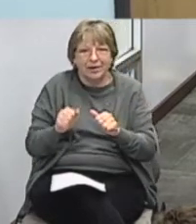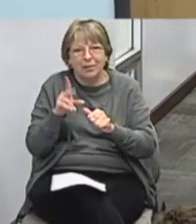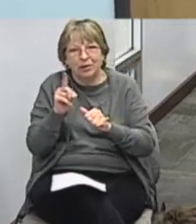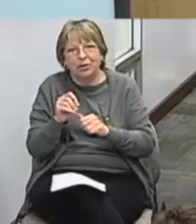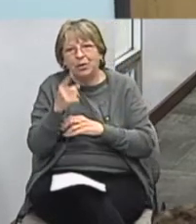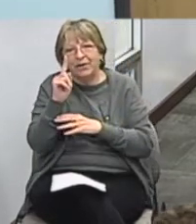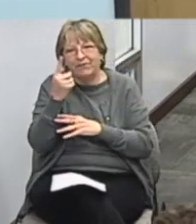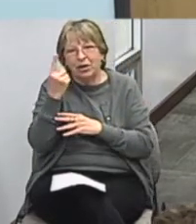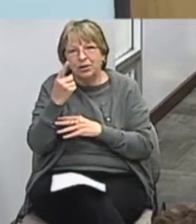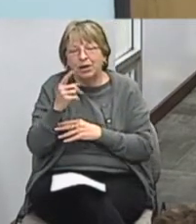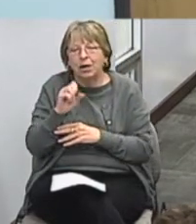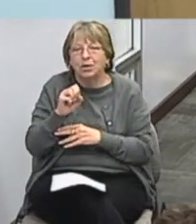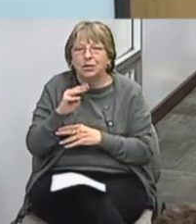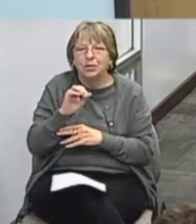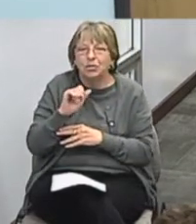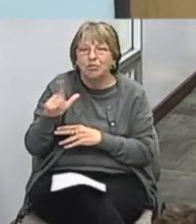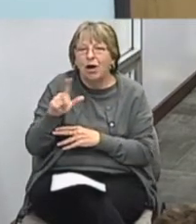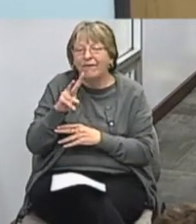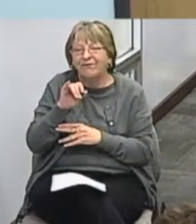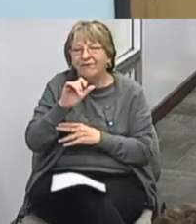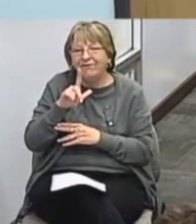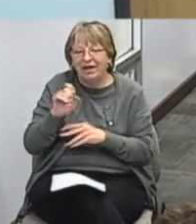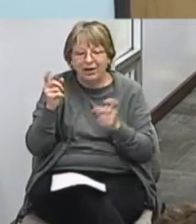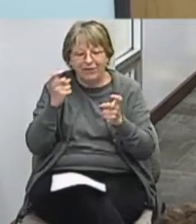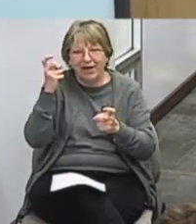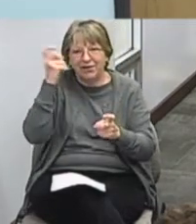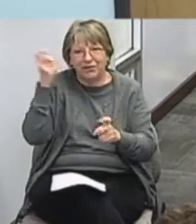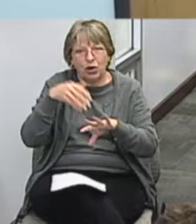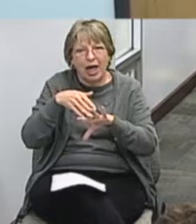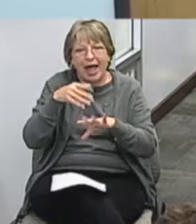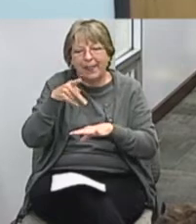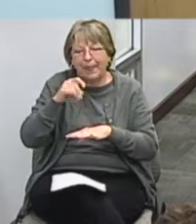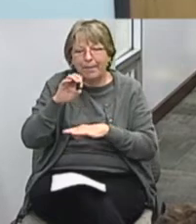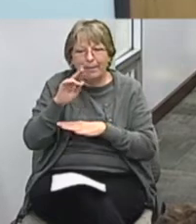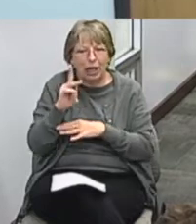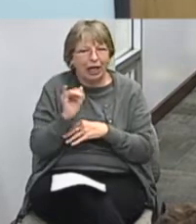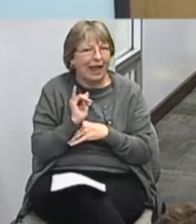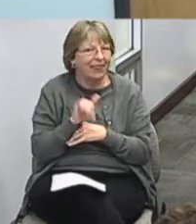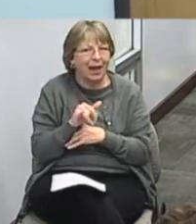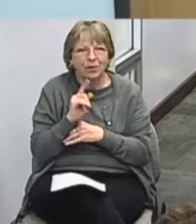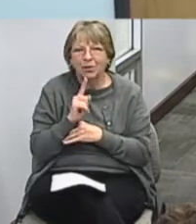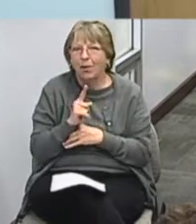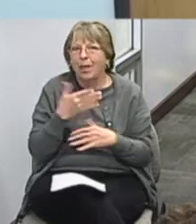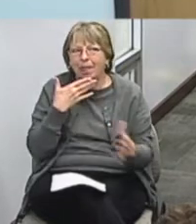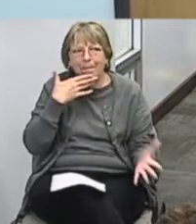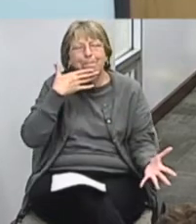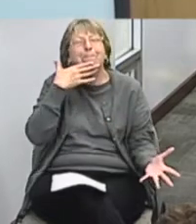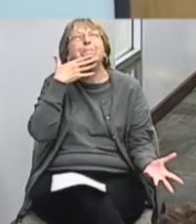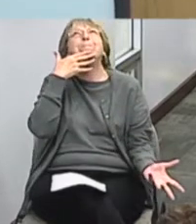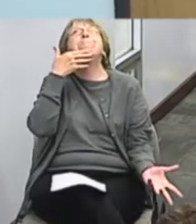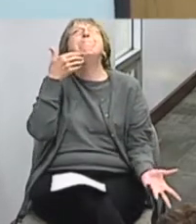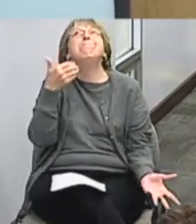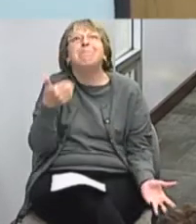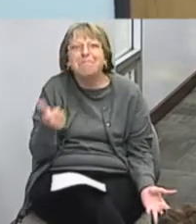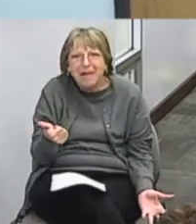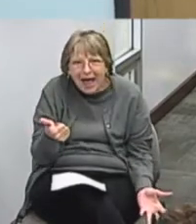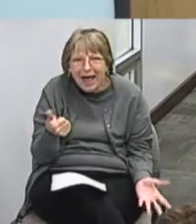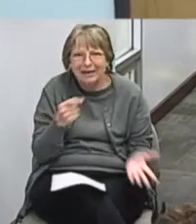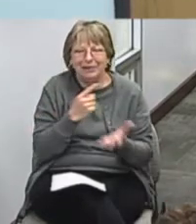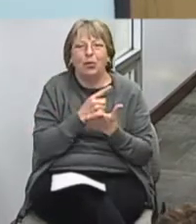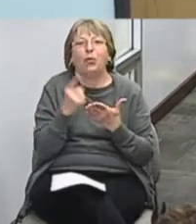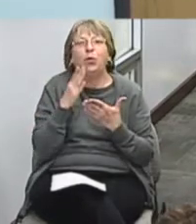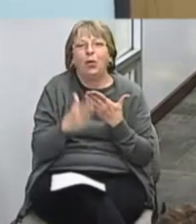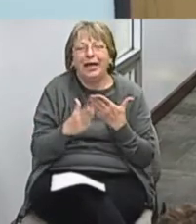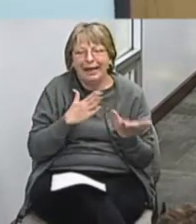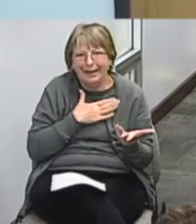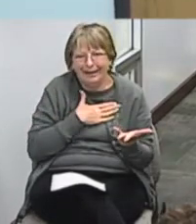Smallville Festival at the park. And that was one of the greatest weekends of my life. I